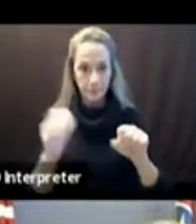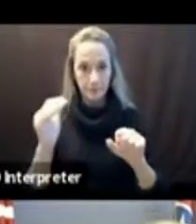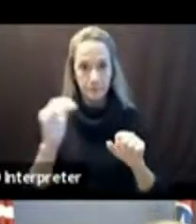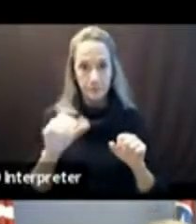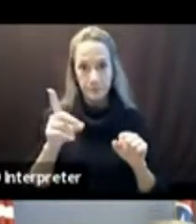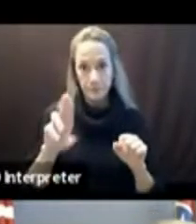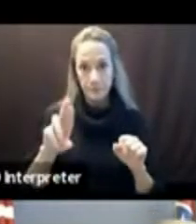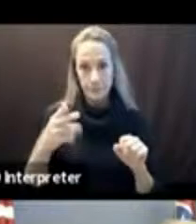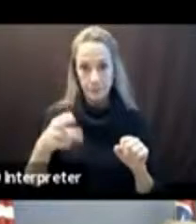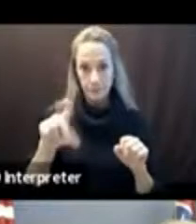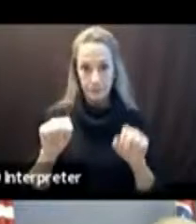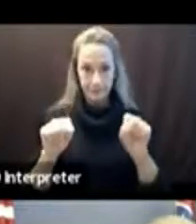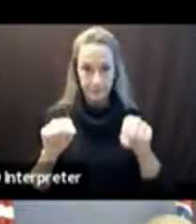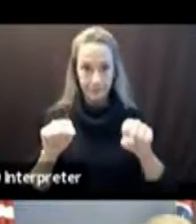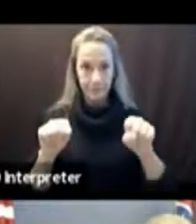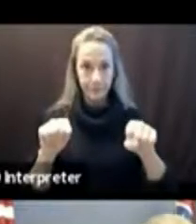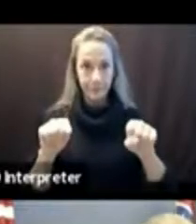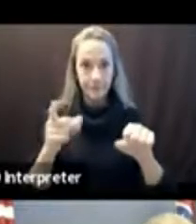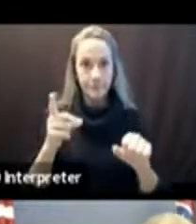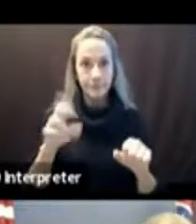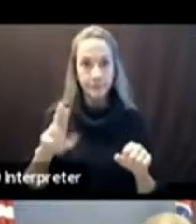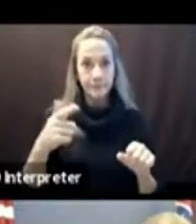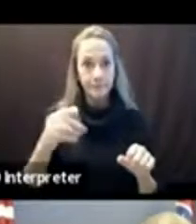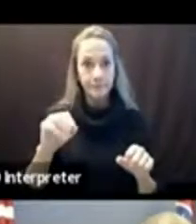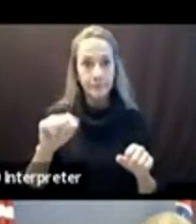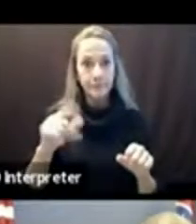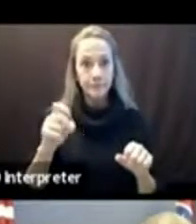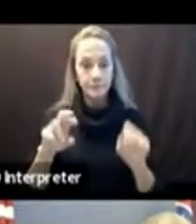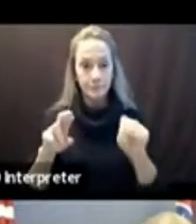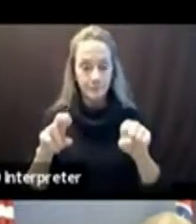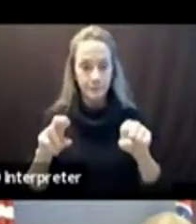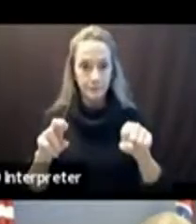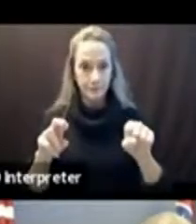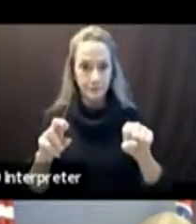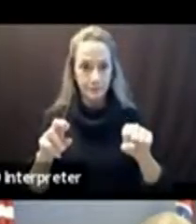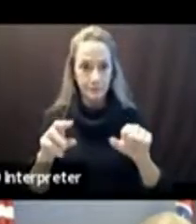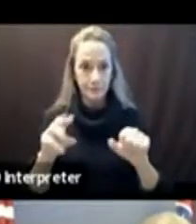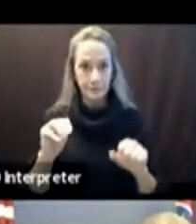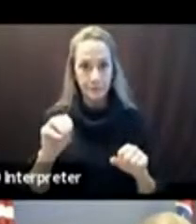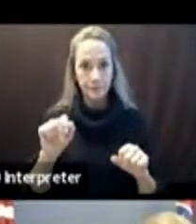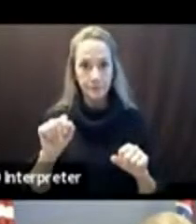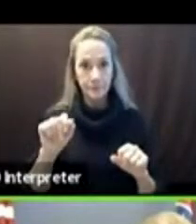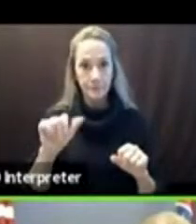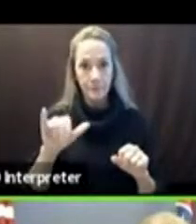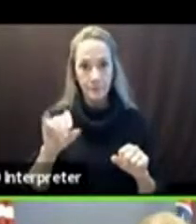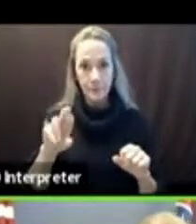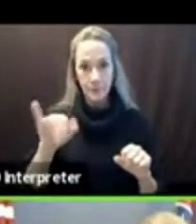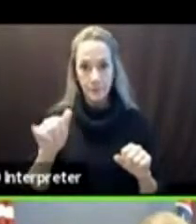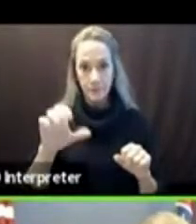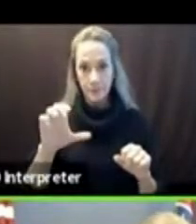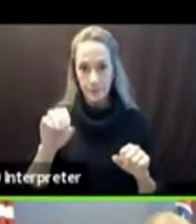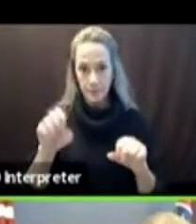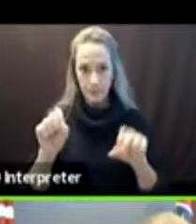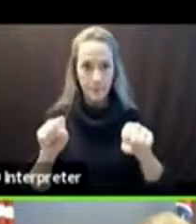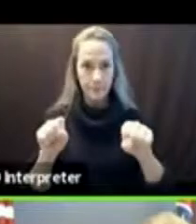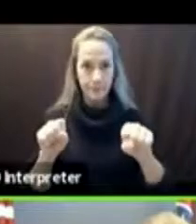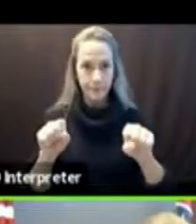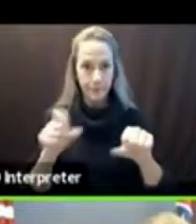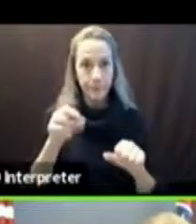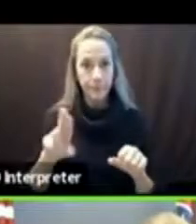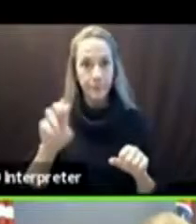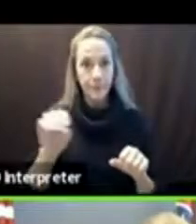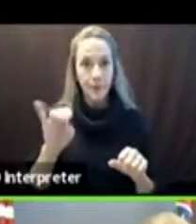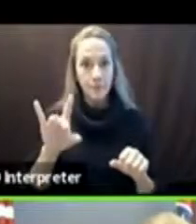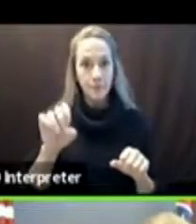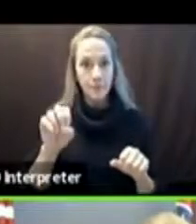Hurt, Yes. Dr. Gocher, Yes. Mayor Jacobs, Yes. Dr.